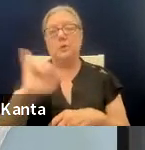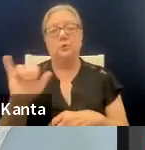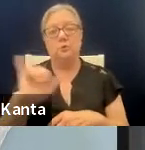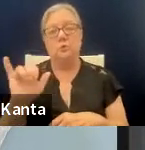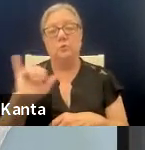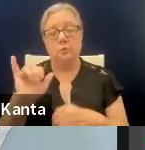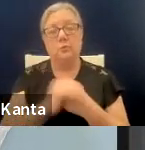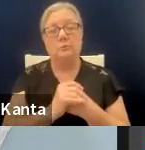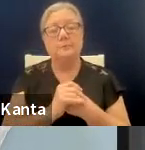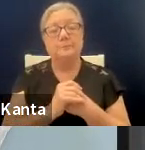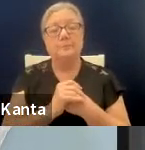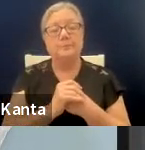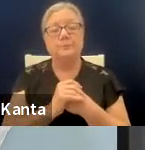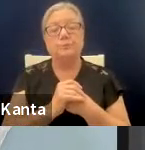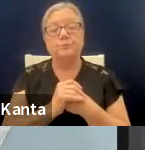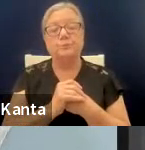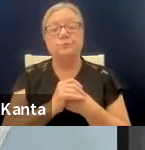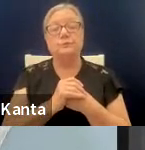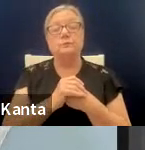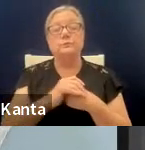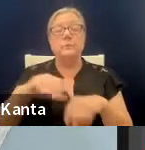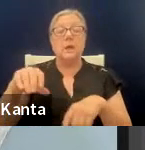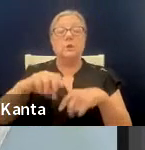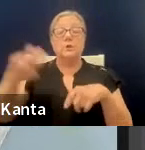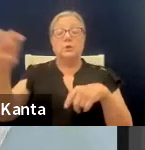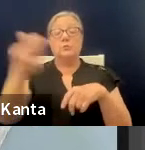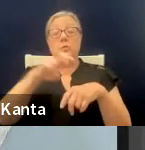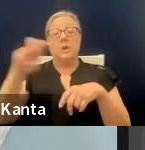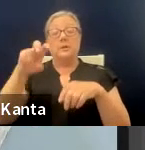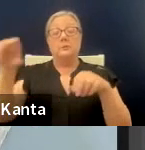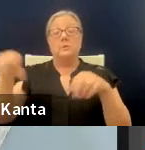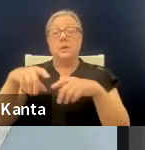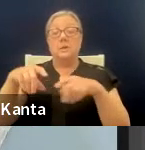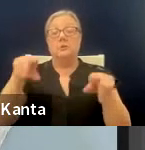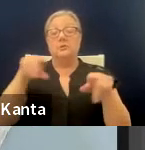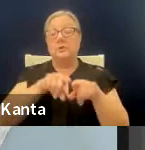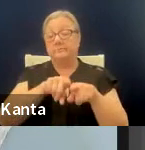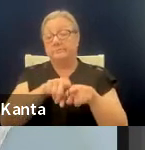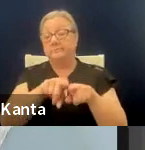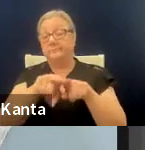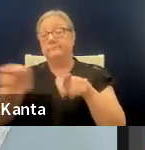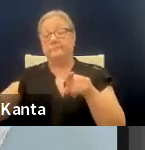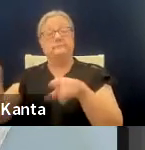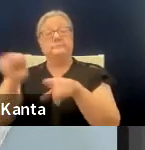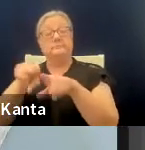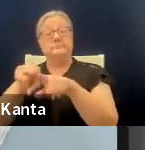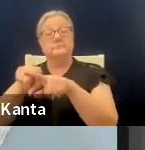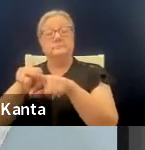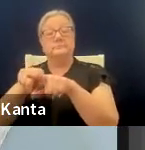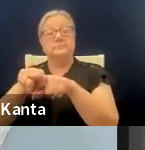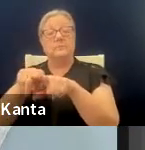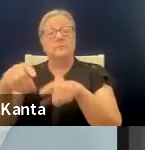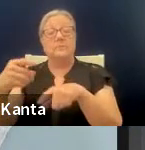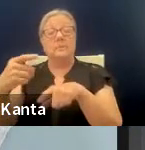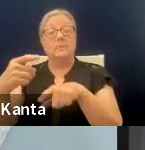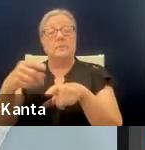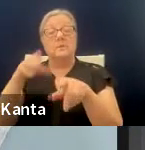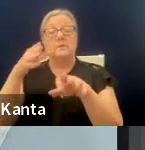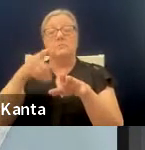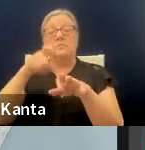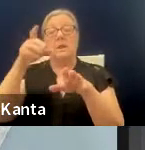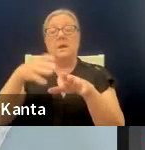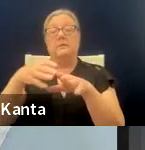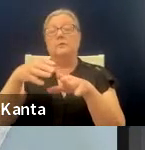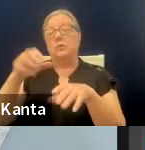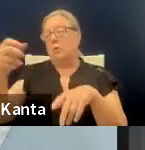across right adjacent to the freeway lanes on North Portland Harbor. So just one barrier hop over.